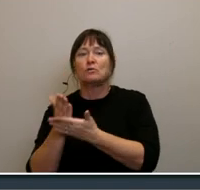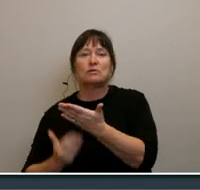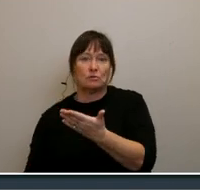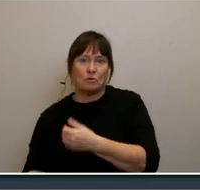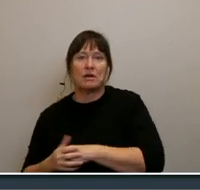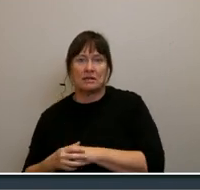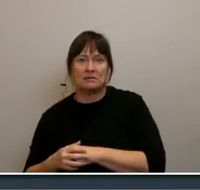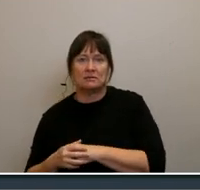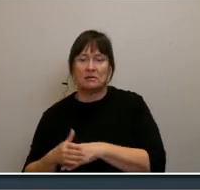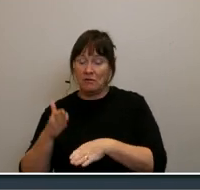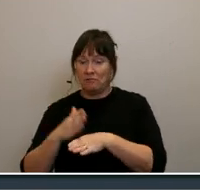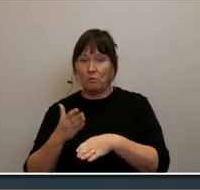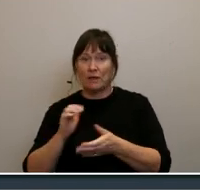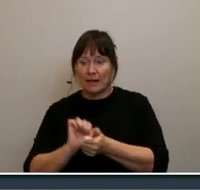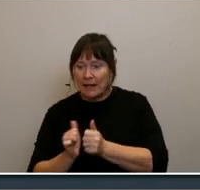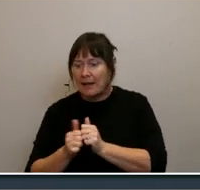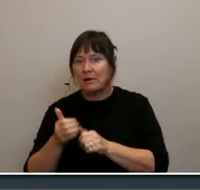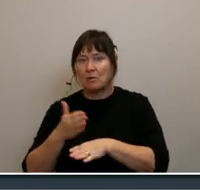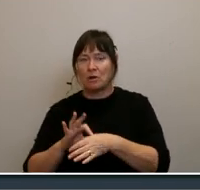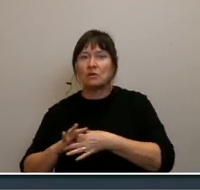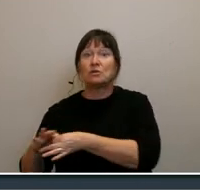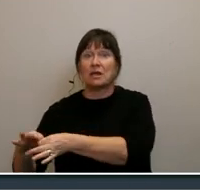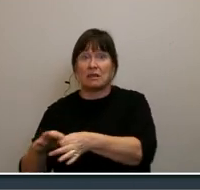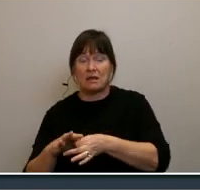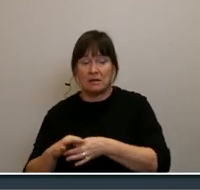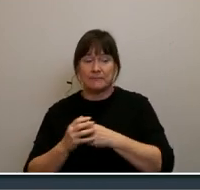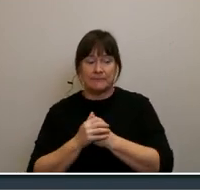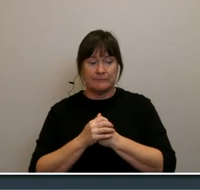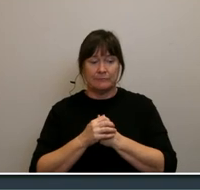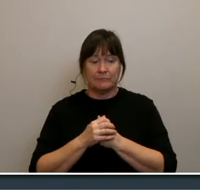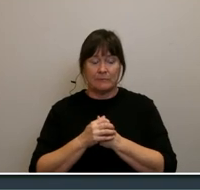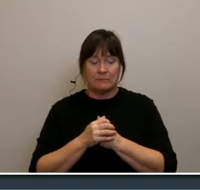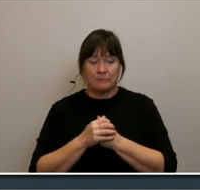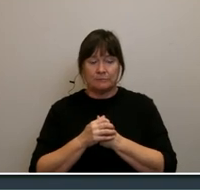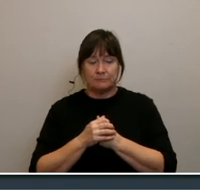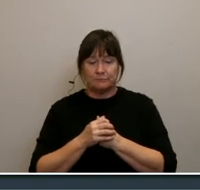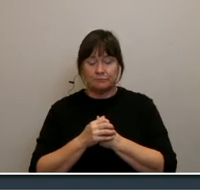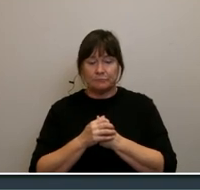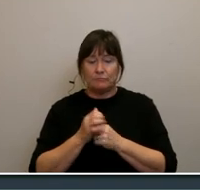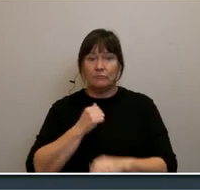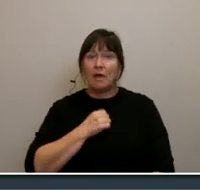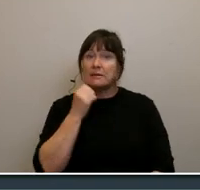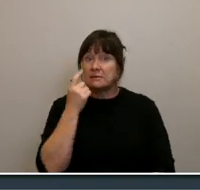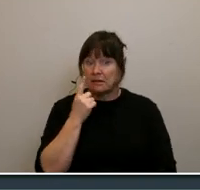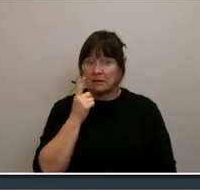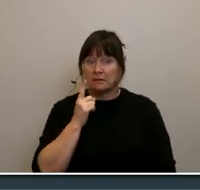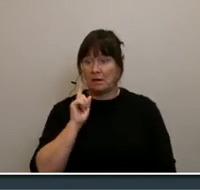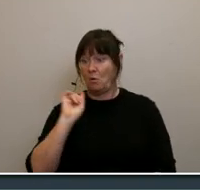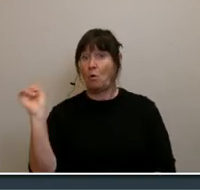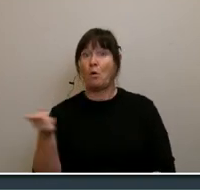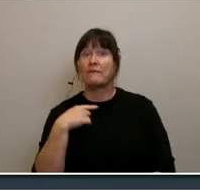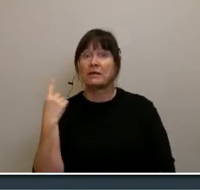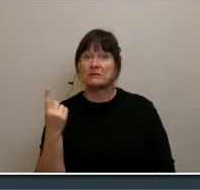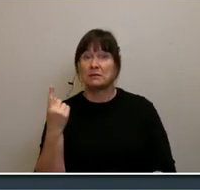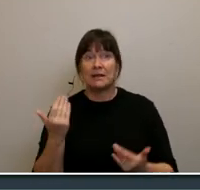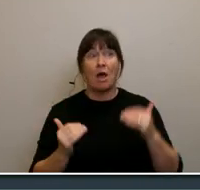councils have responsibility for managing. And as I indicated in my written submission, my understanding is that all of us who